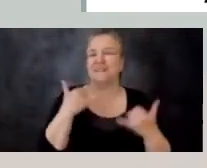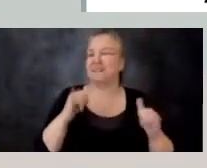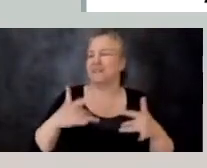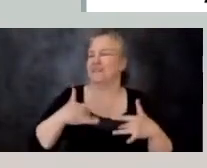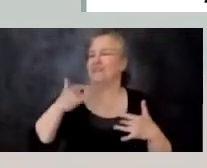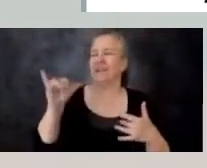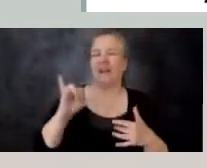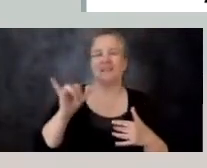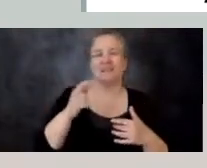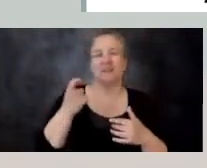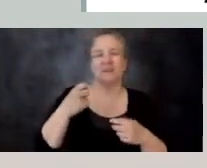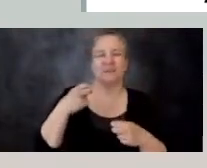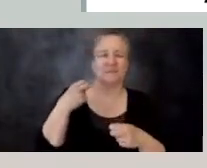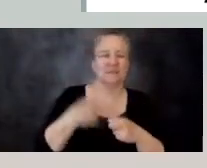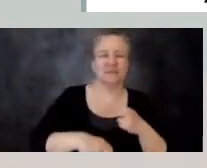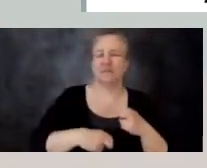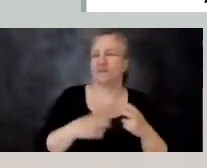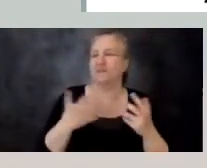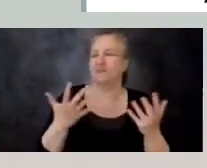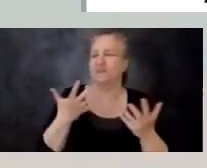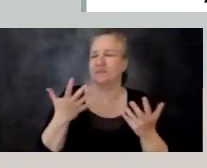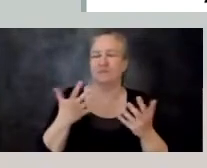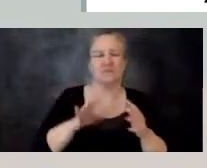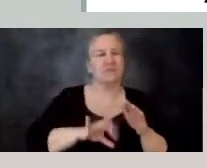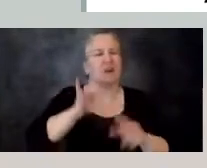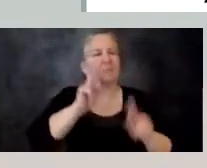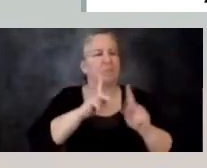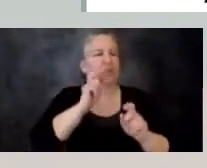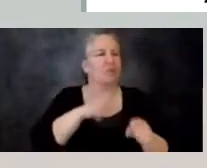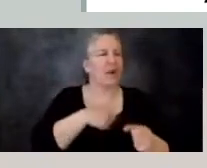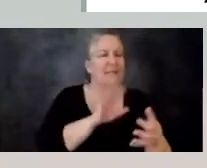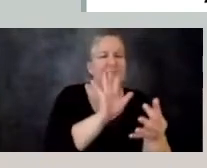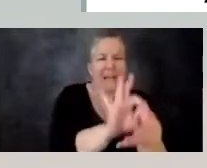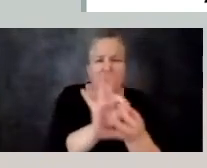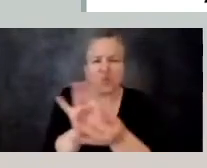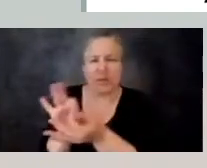bit hard to find people to connect with,